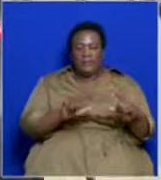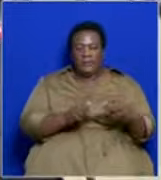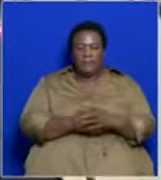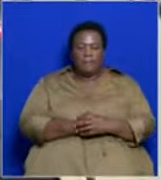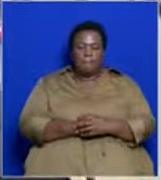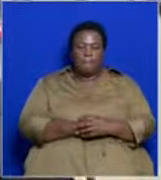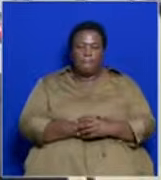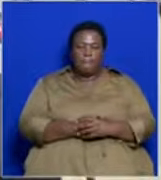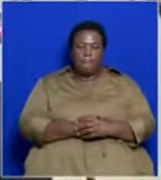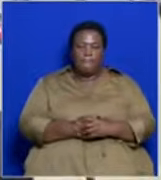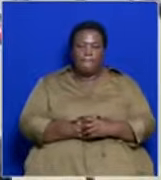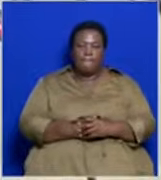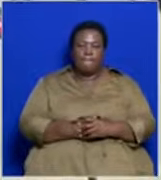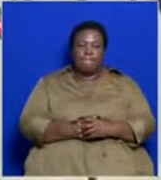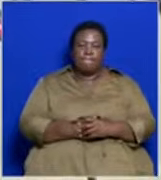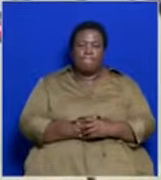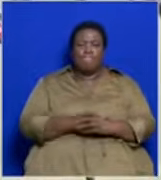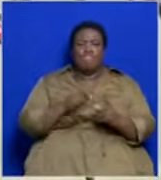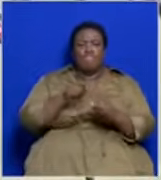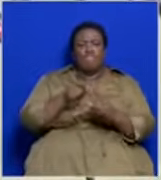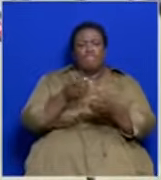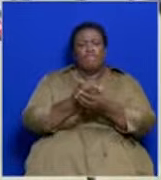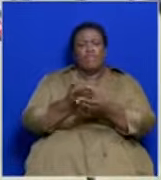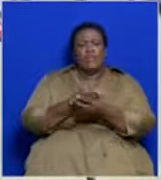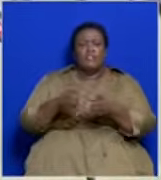This is a case of corruption and